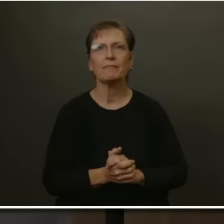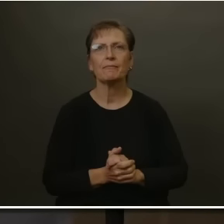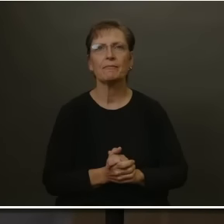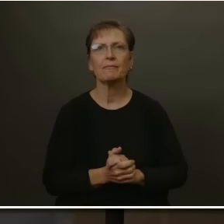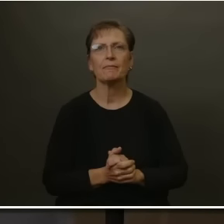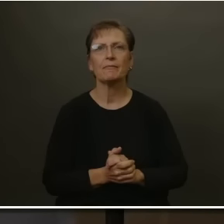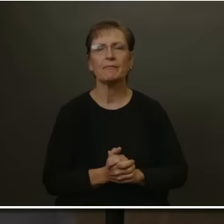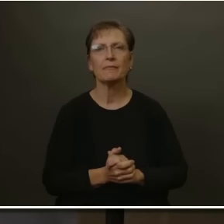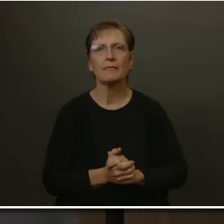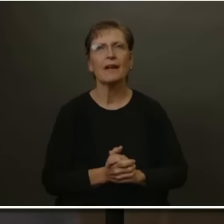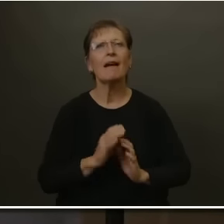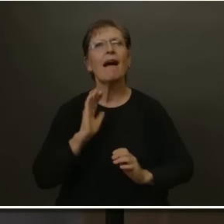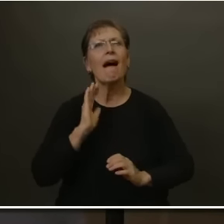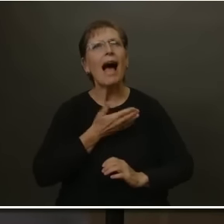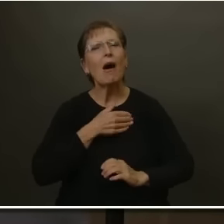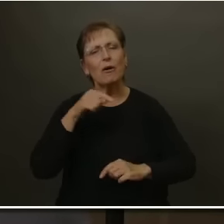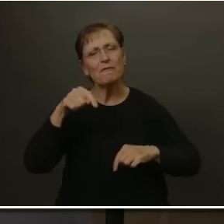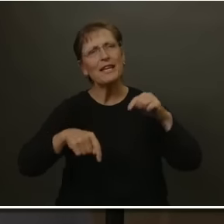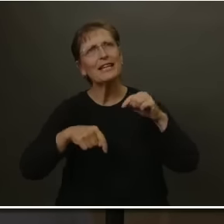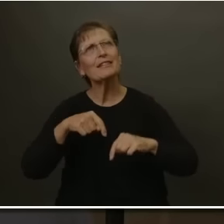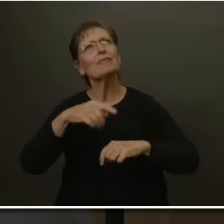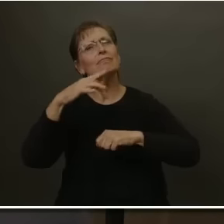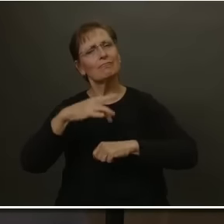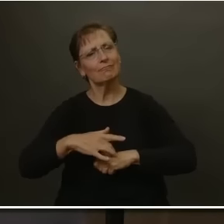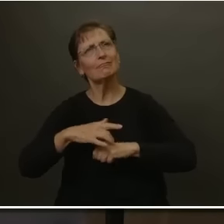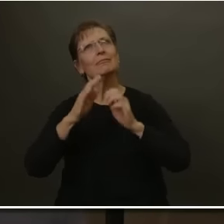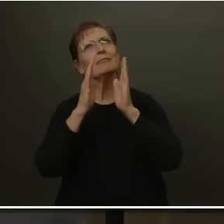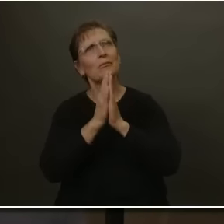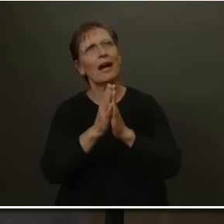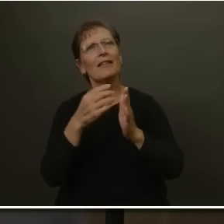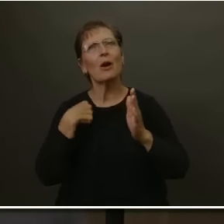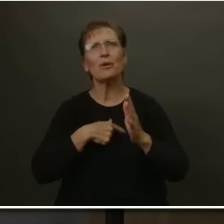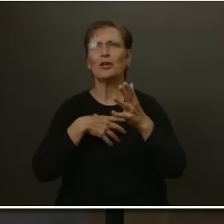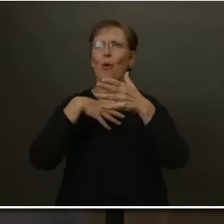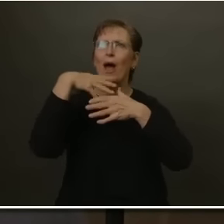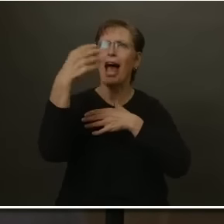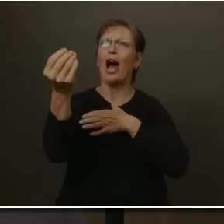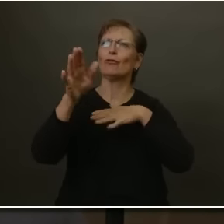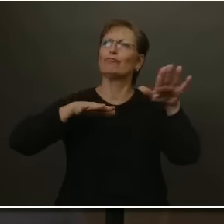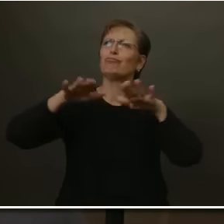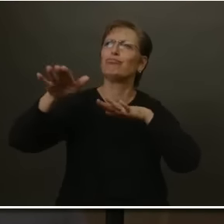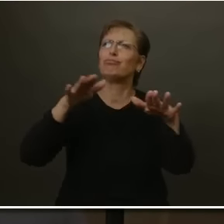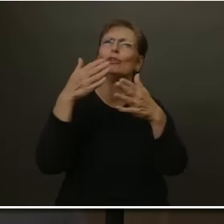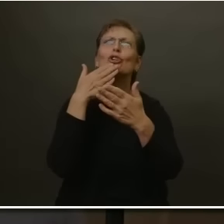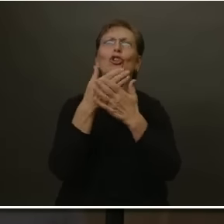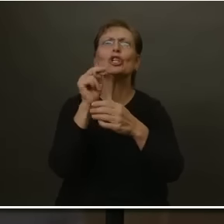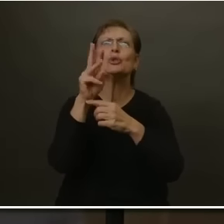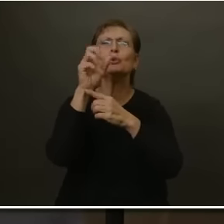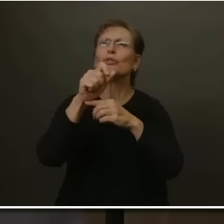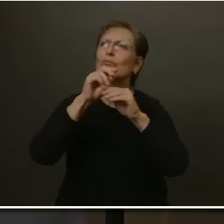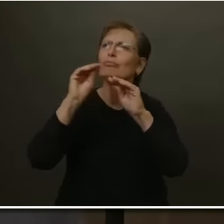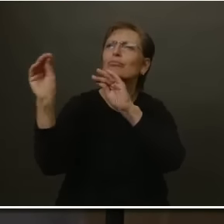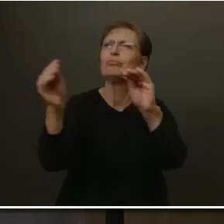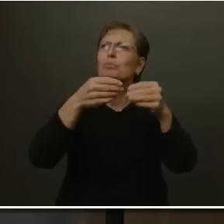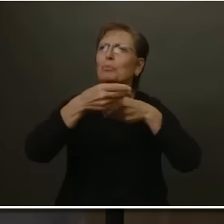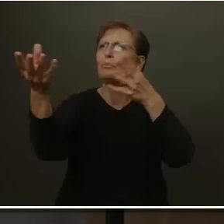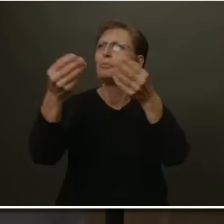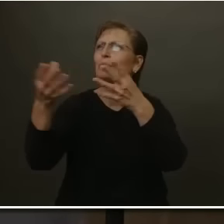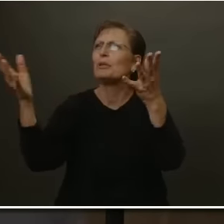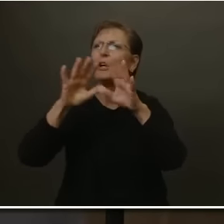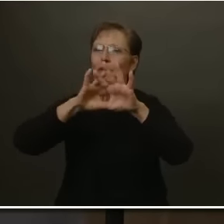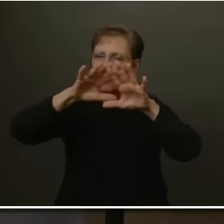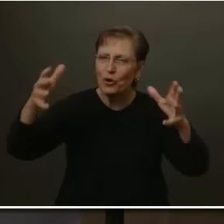Touche nos pieds. Afin que nous puissions porter ta bonne nouvelle dans notre entourage, nos